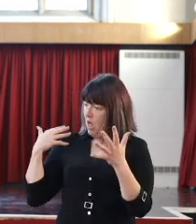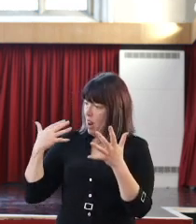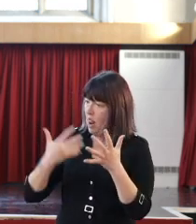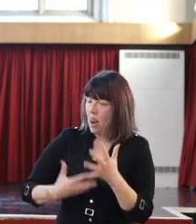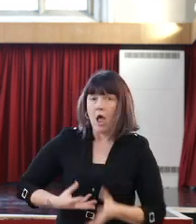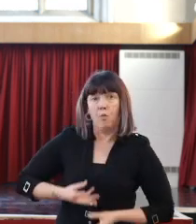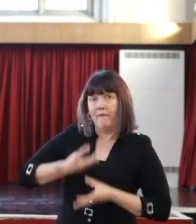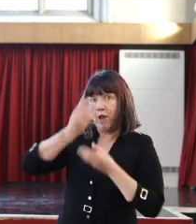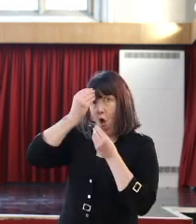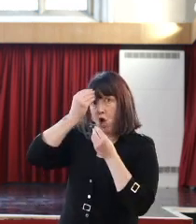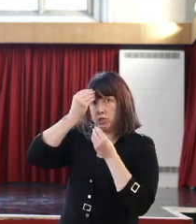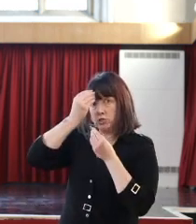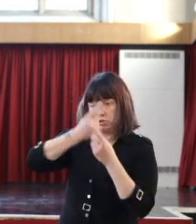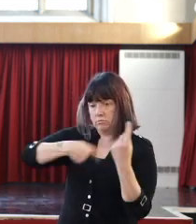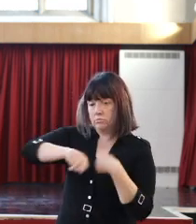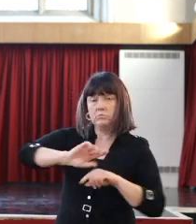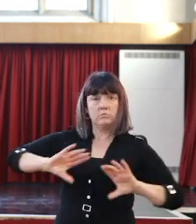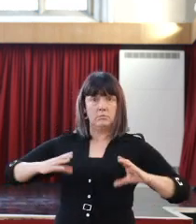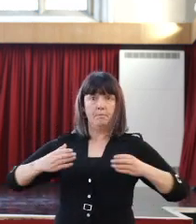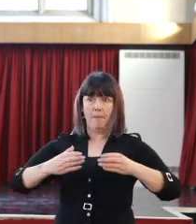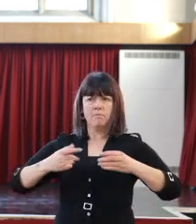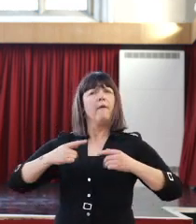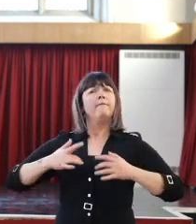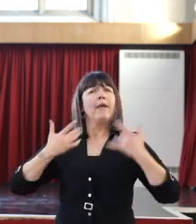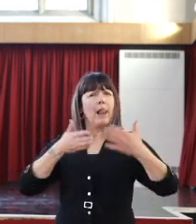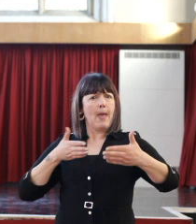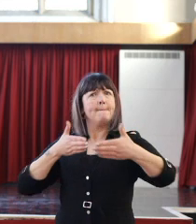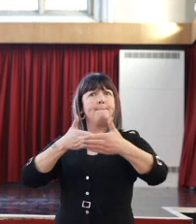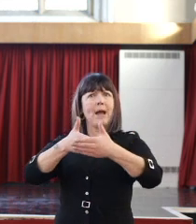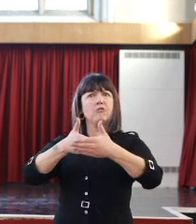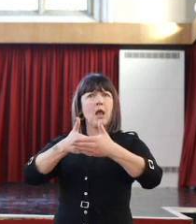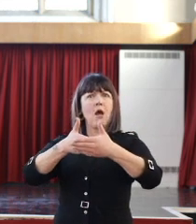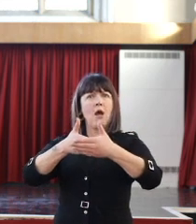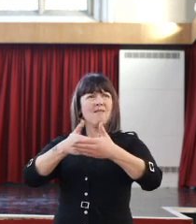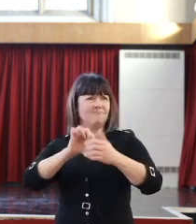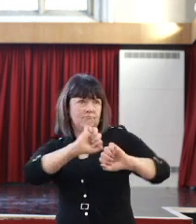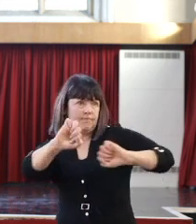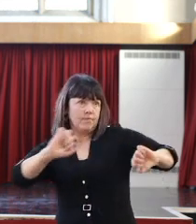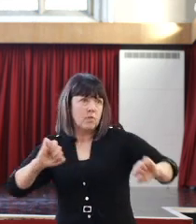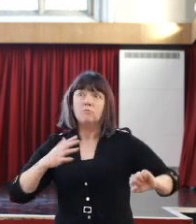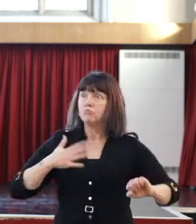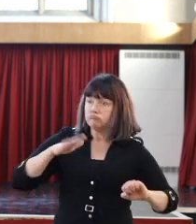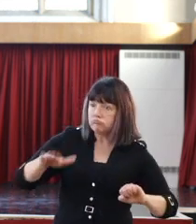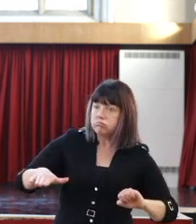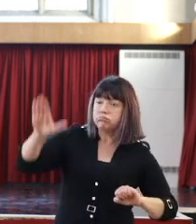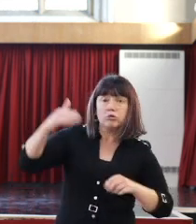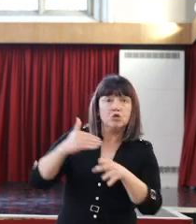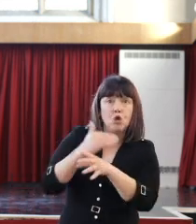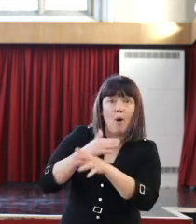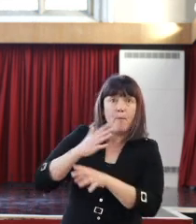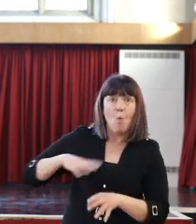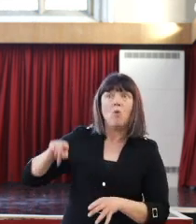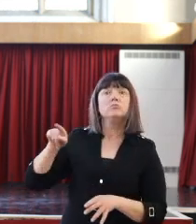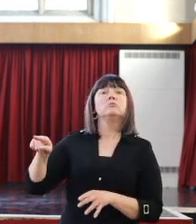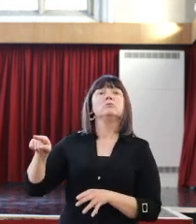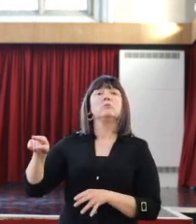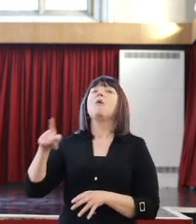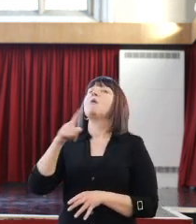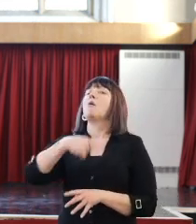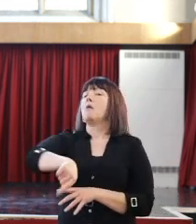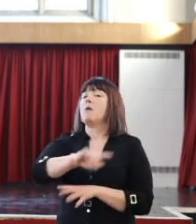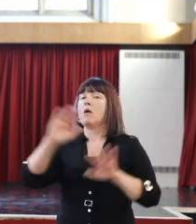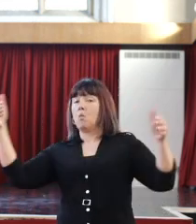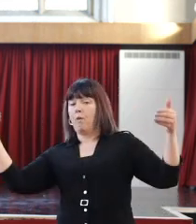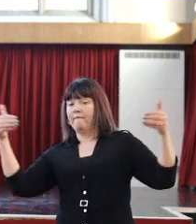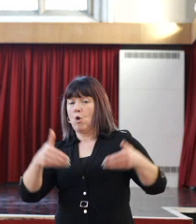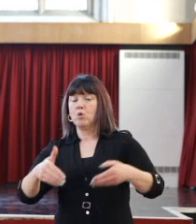Norwich. We've broken down barriers for people wanting to get into video creation, and now we're turning our attention to the local tech community,